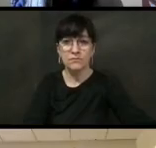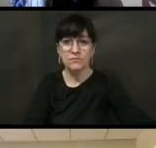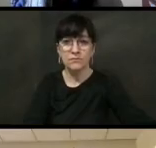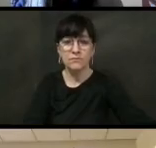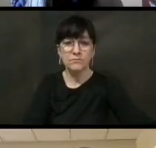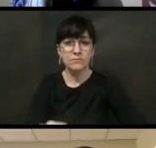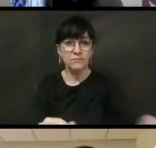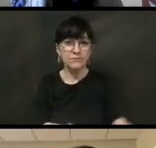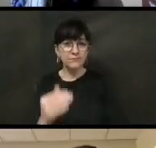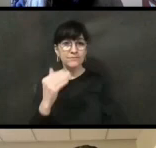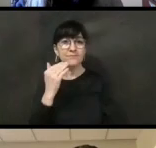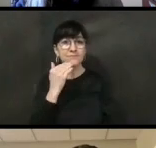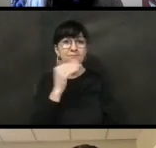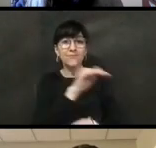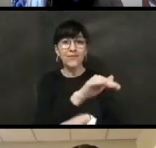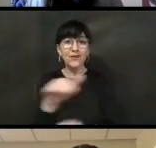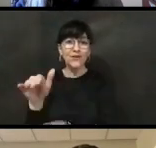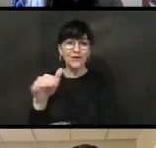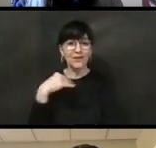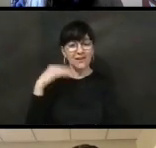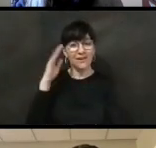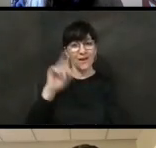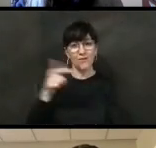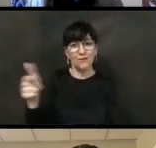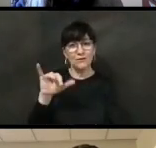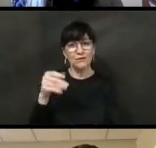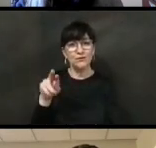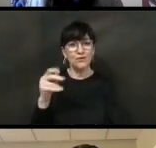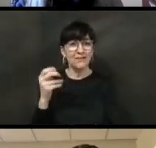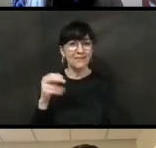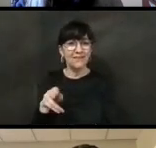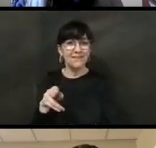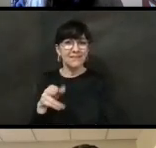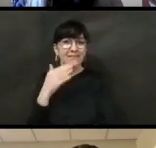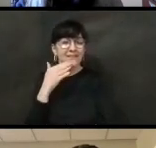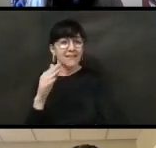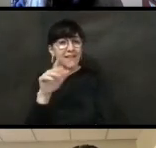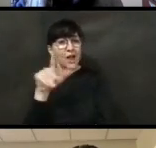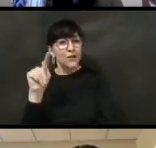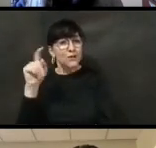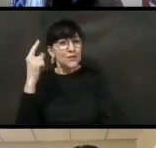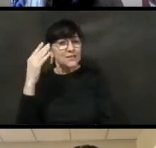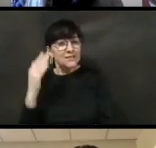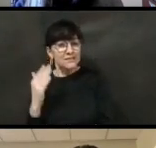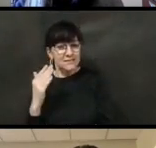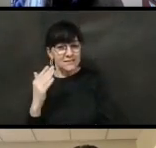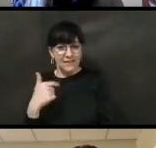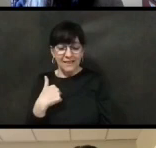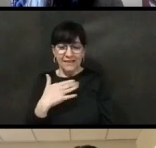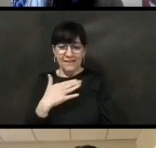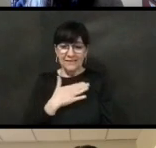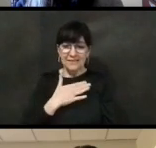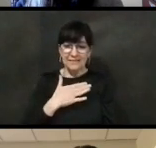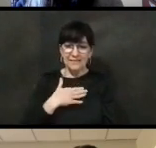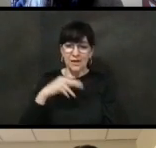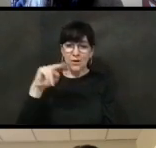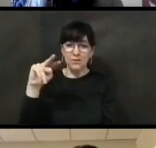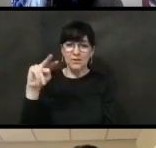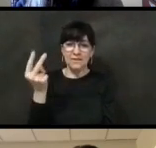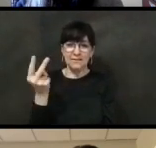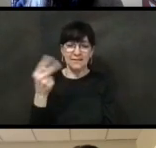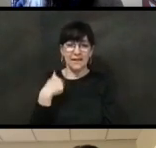Good evening. Jonathan, I'll turn it over to you, sir. Thank you, Lieutenant Governor. So this is our, excuse me, the second of our public